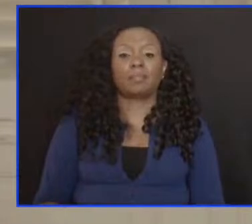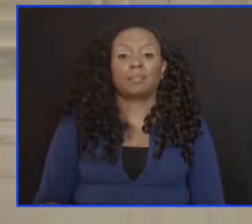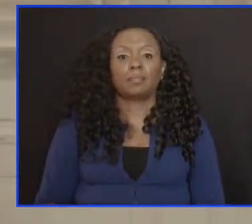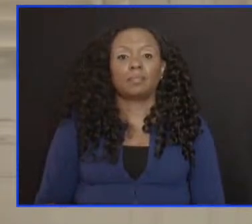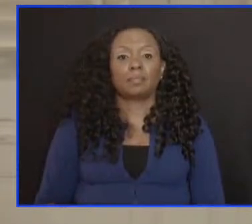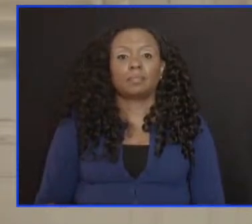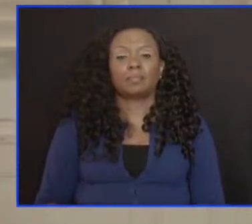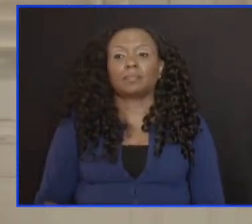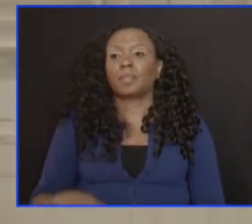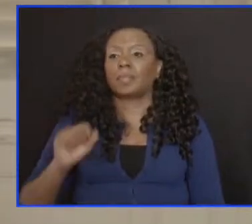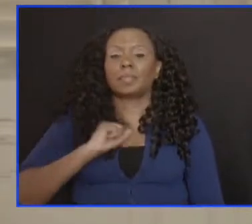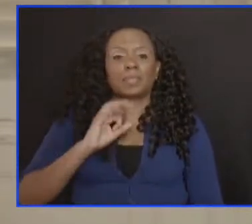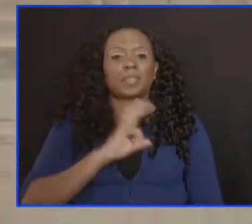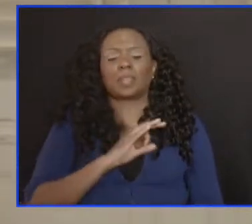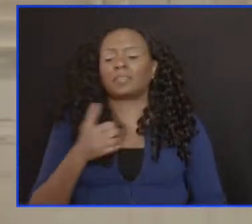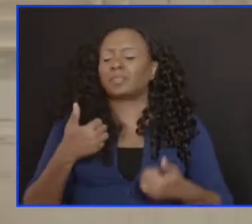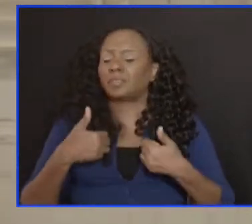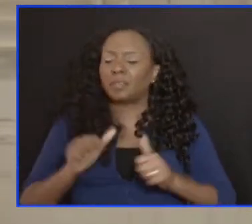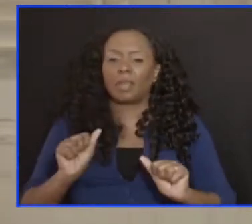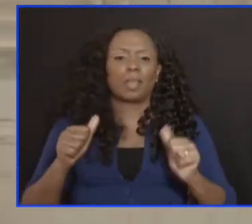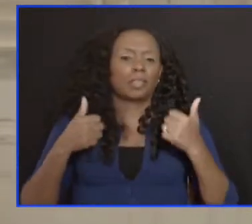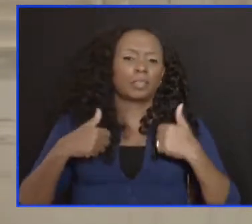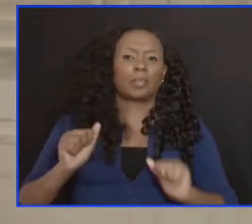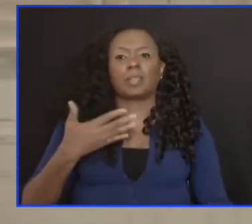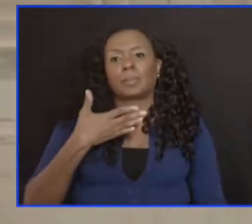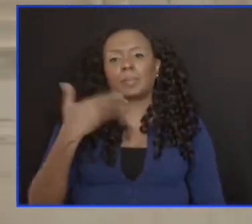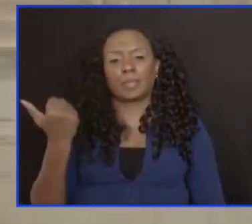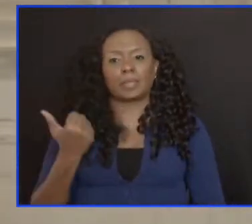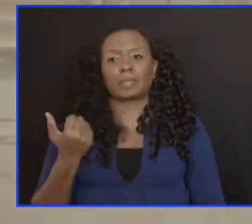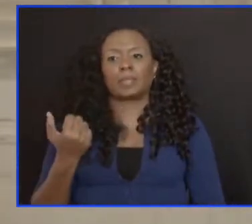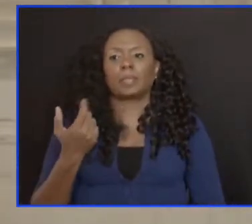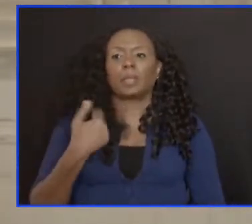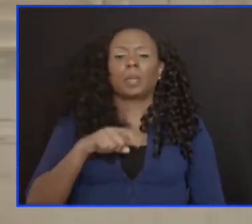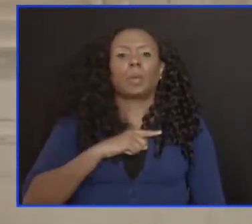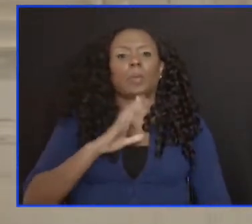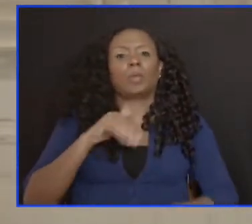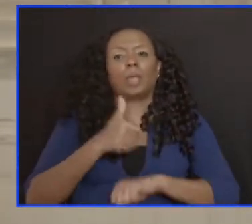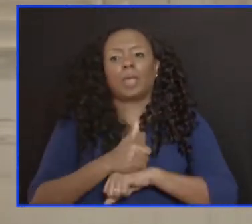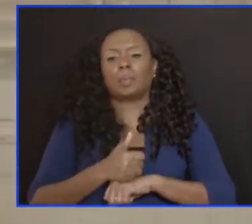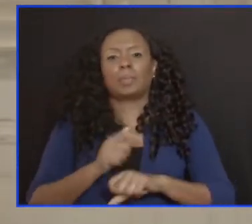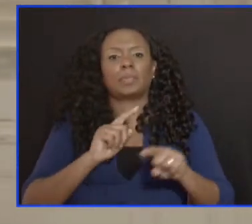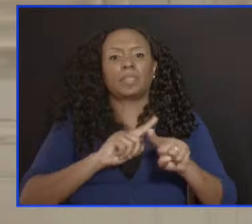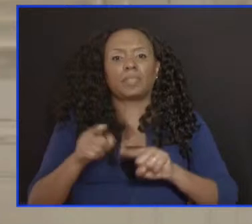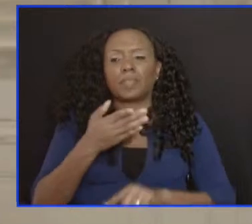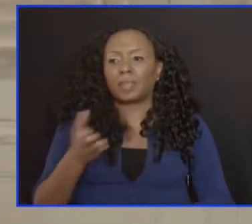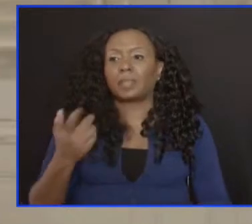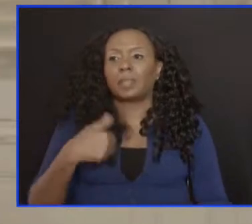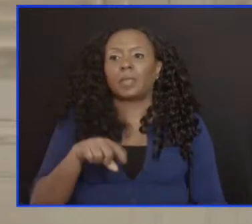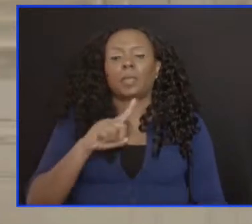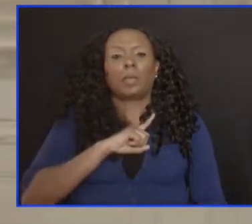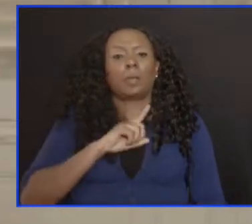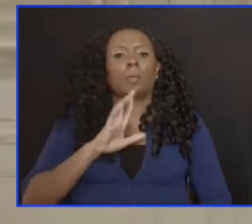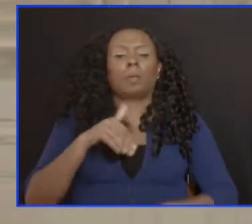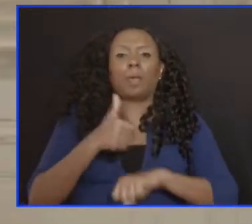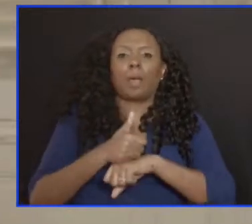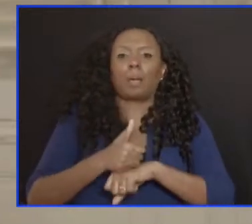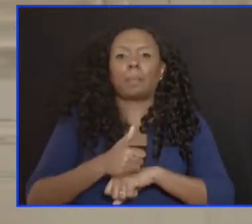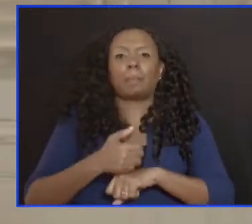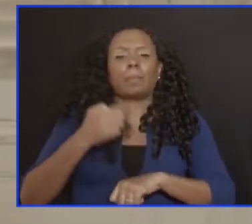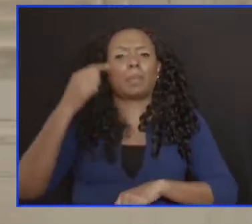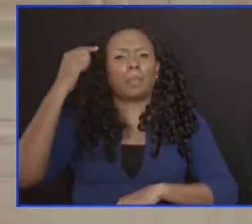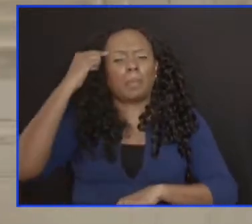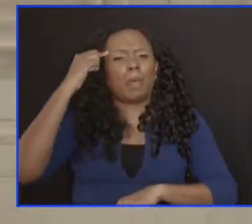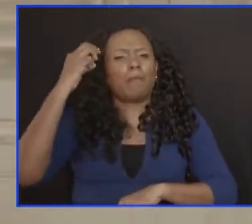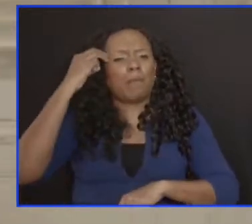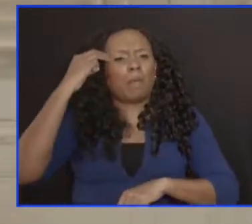staff tried to do their best. And we implemented different things. I said today, we implemented psychological aids, which is a